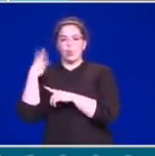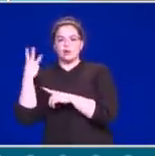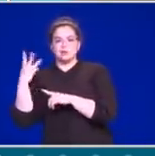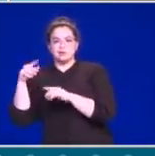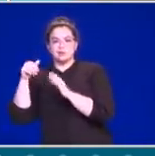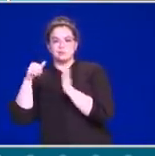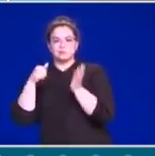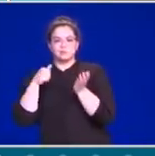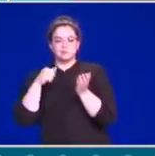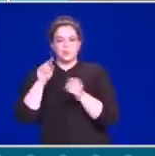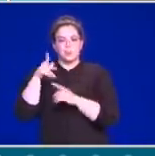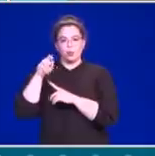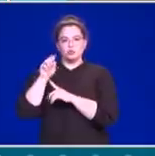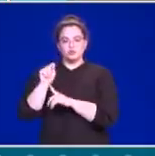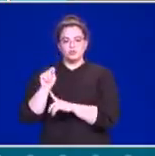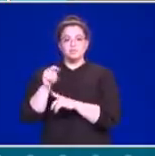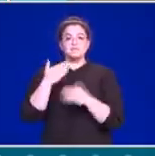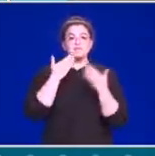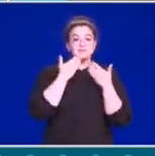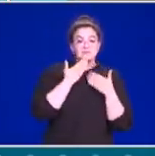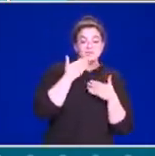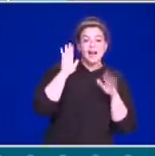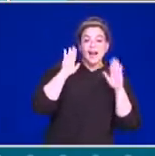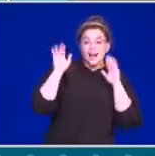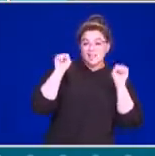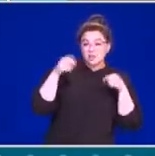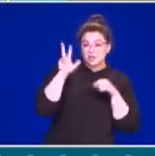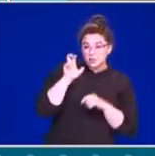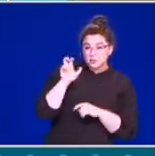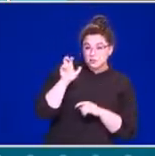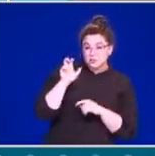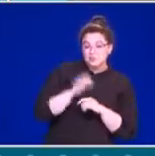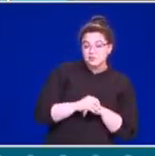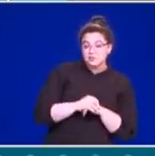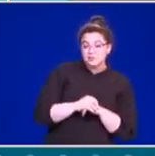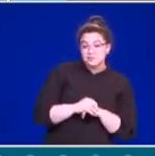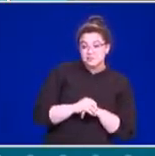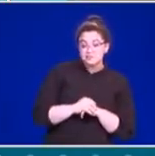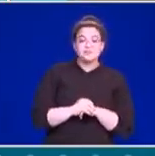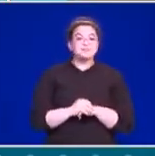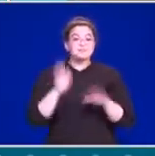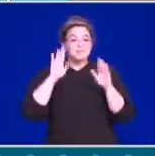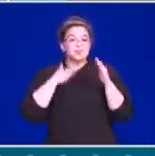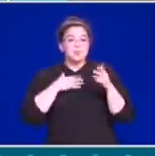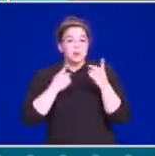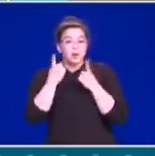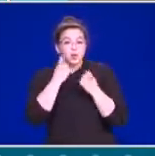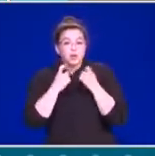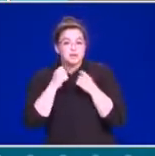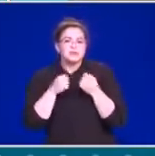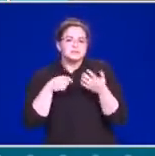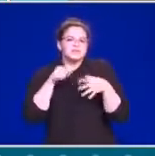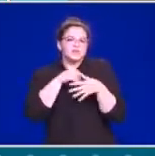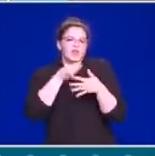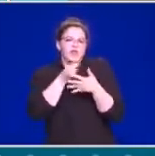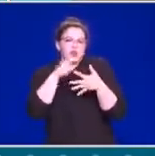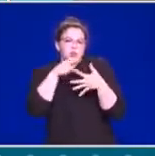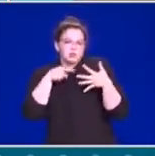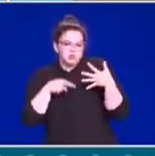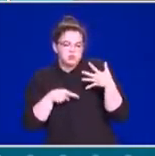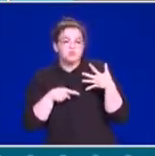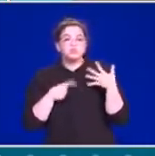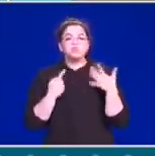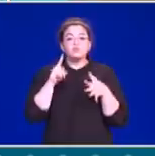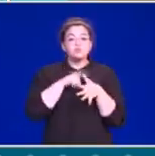open. Hi, Tara. Hi, can you hear me? Loud and clear. So my question is in multi-parts. Real quickly,